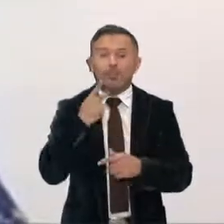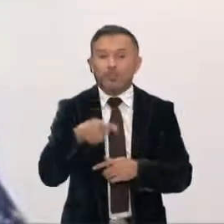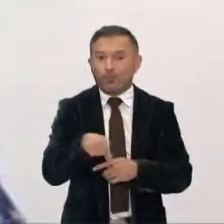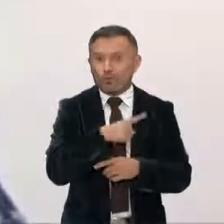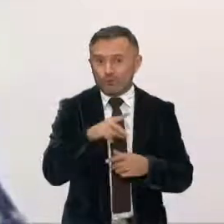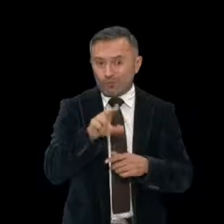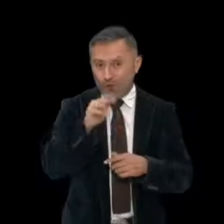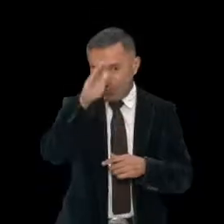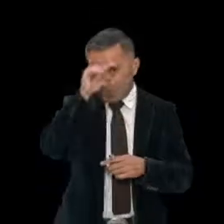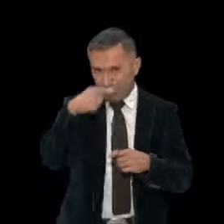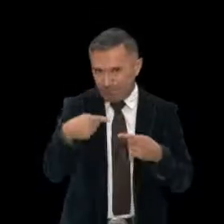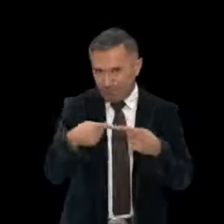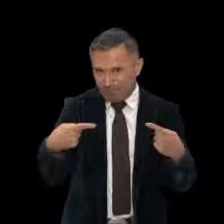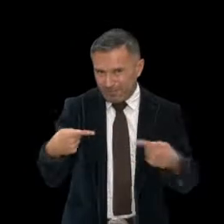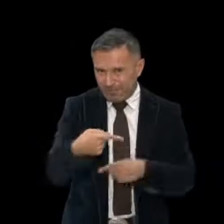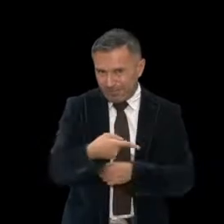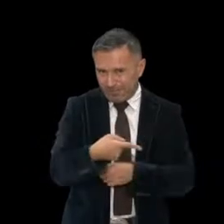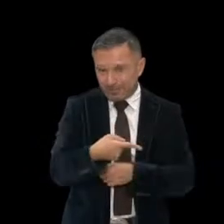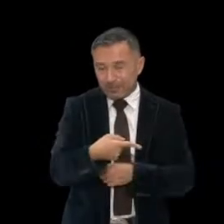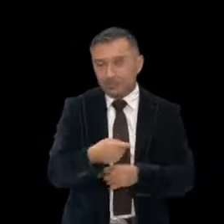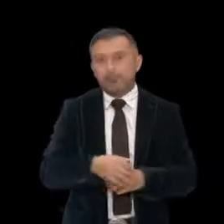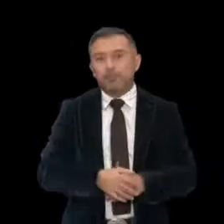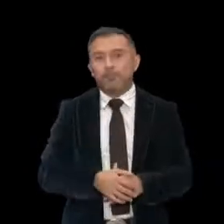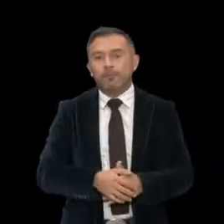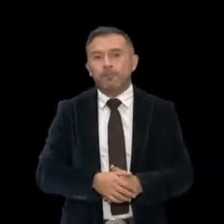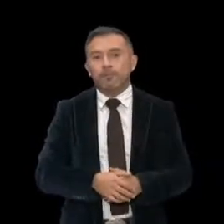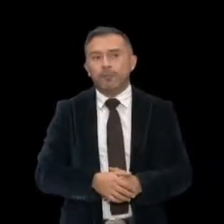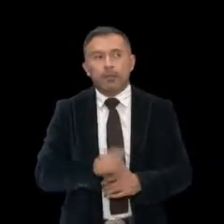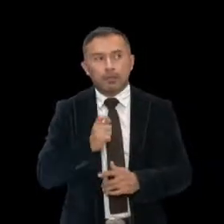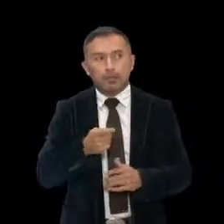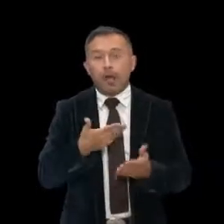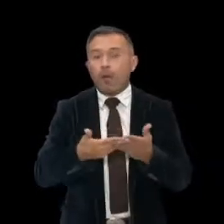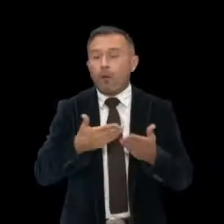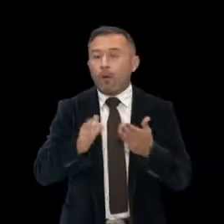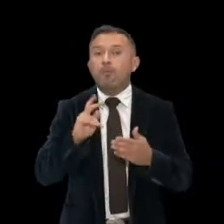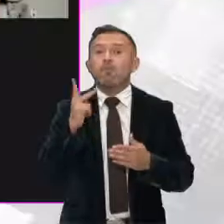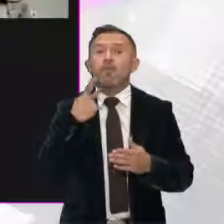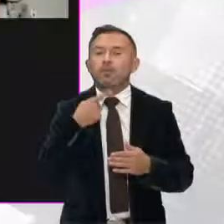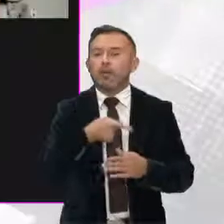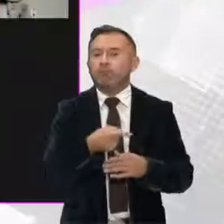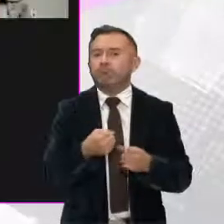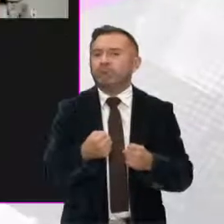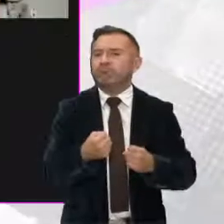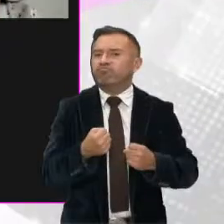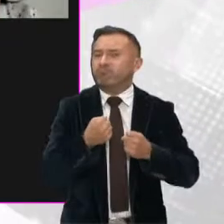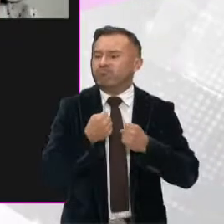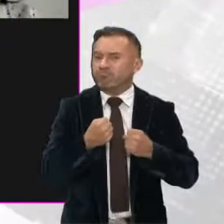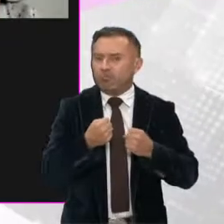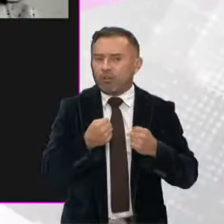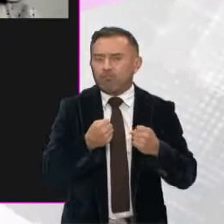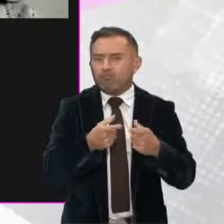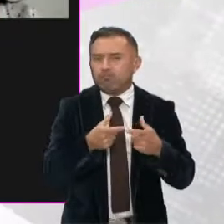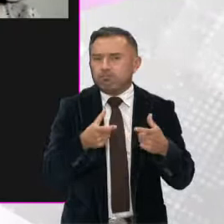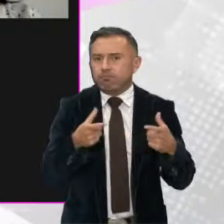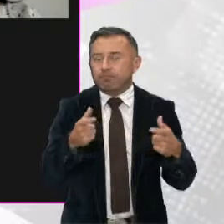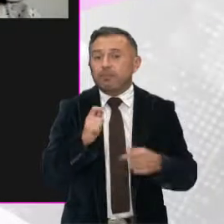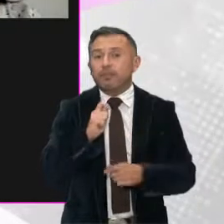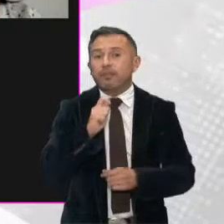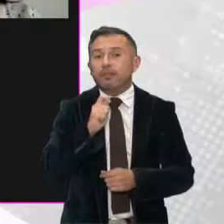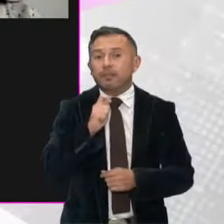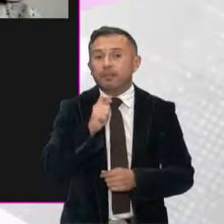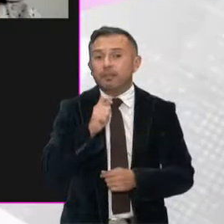of the opposing parties, I would say that this political crisis that has been very, very